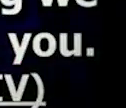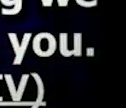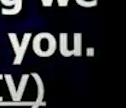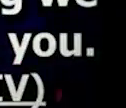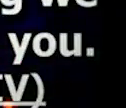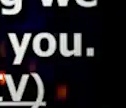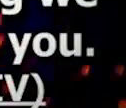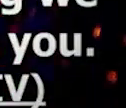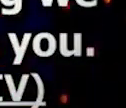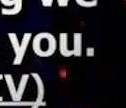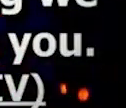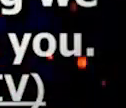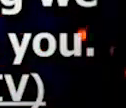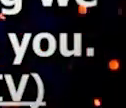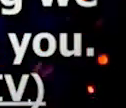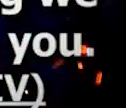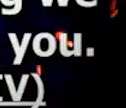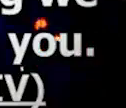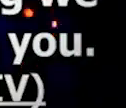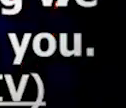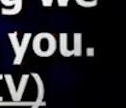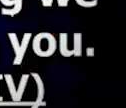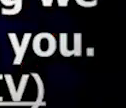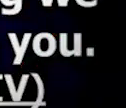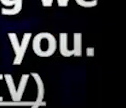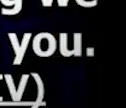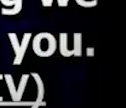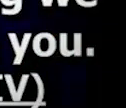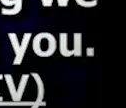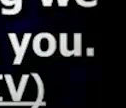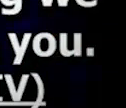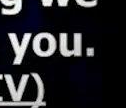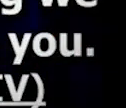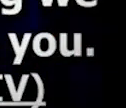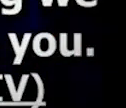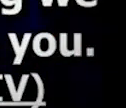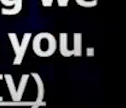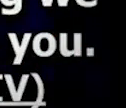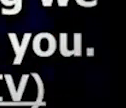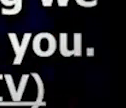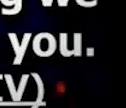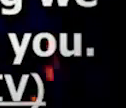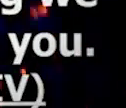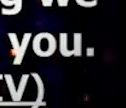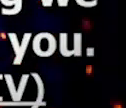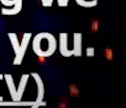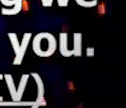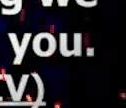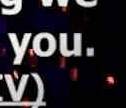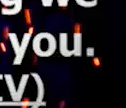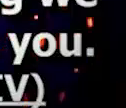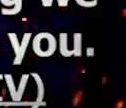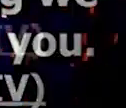for a short time, in person, not in thought, out of our intense longing, we made every effort to see